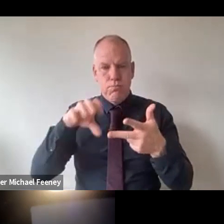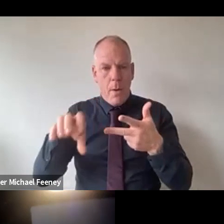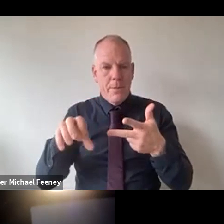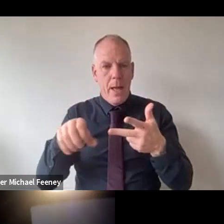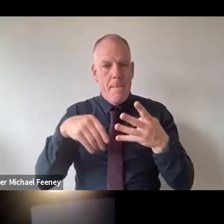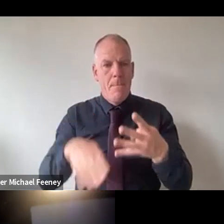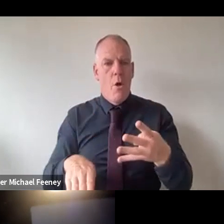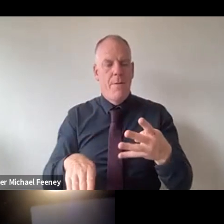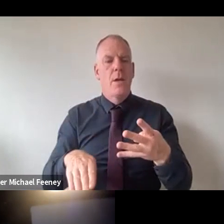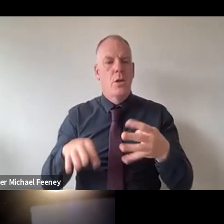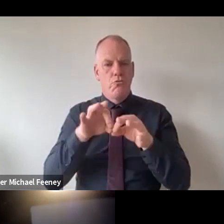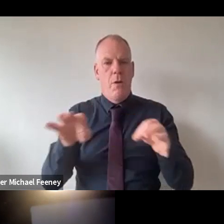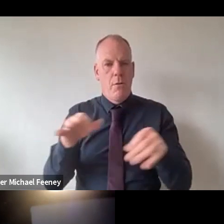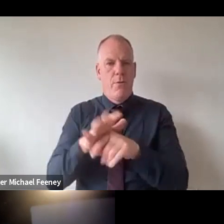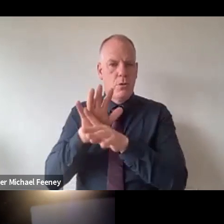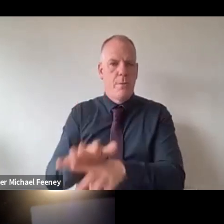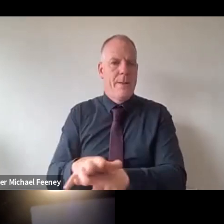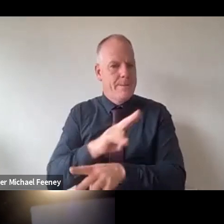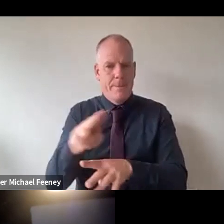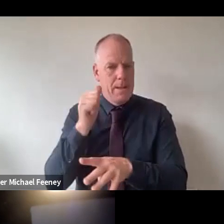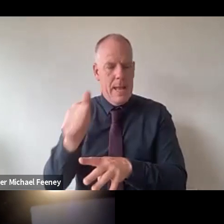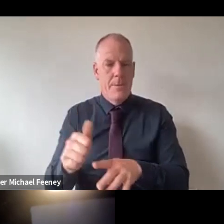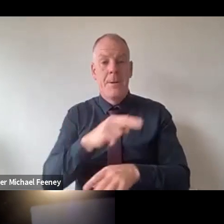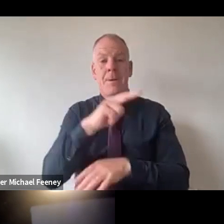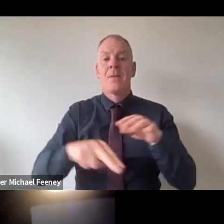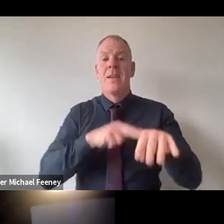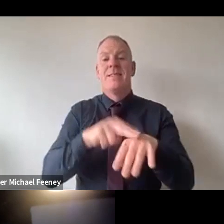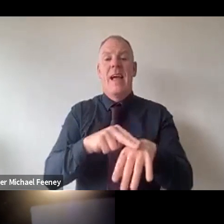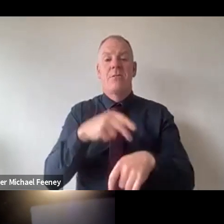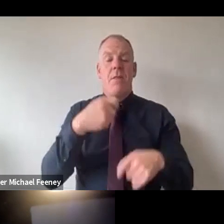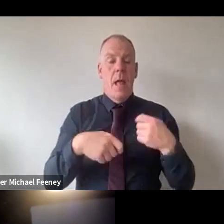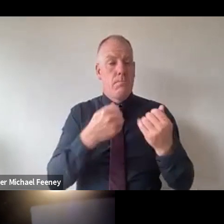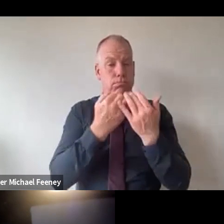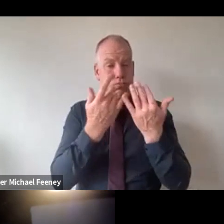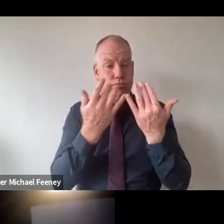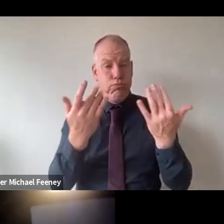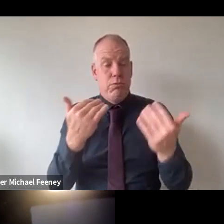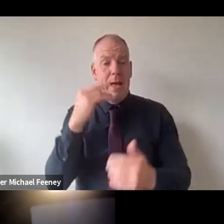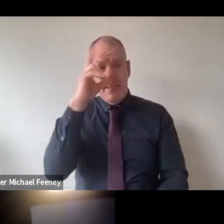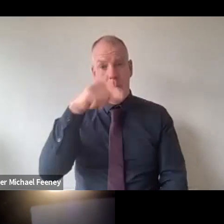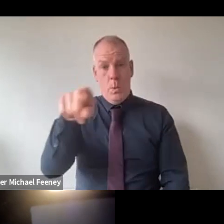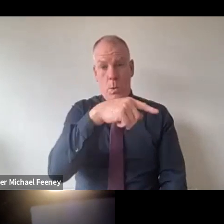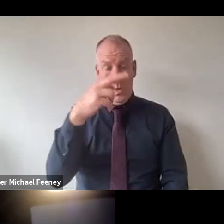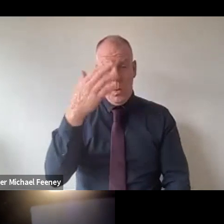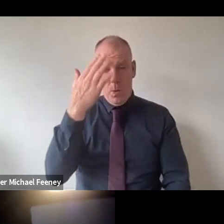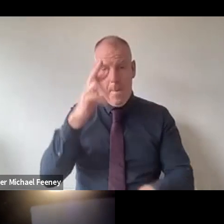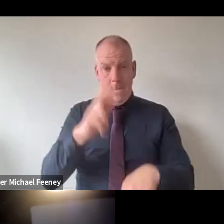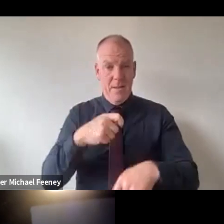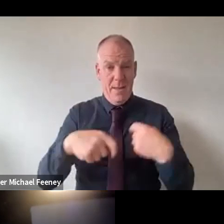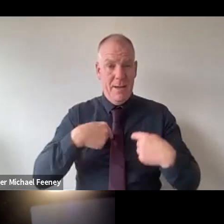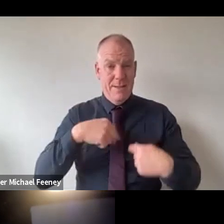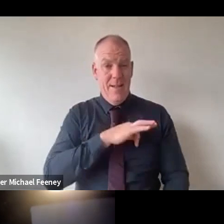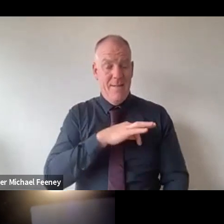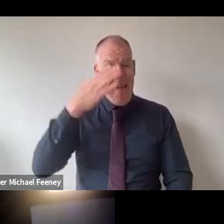as grounds. At the national level, we also have plenty of examples. And you all know better than me that in Ireland already